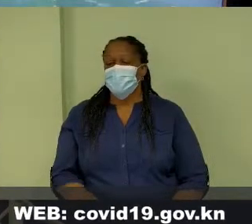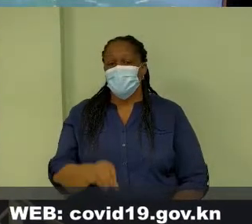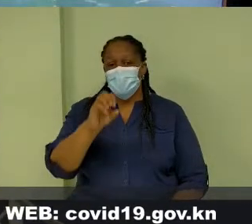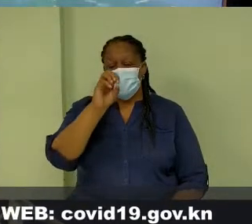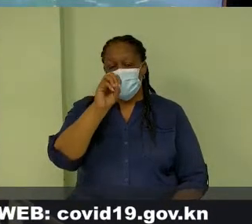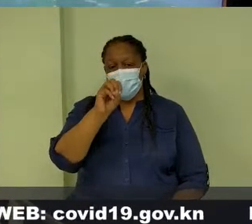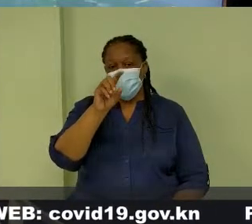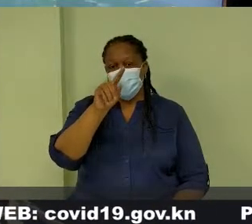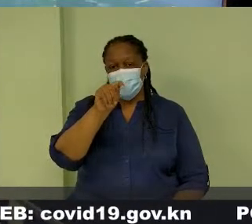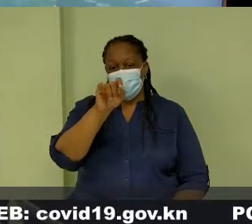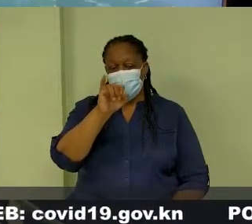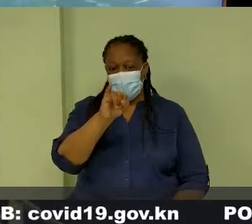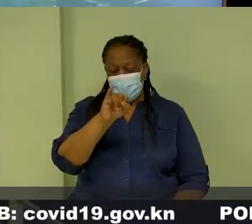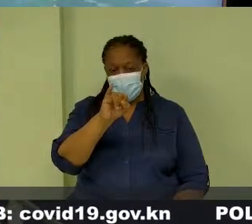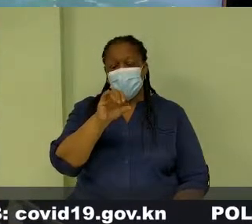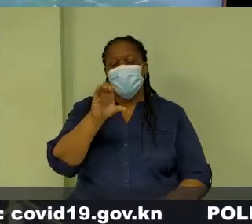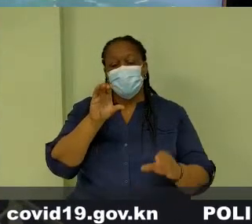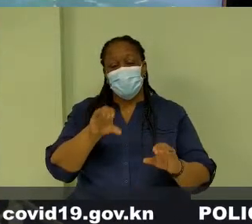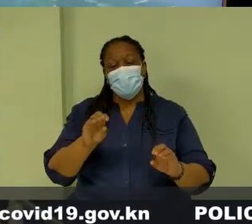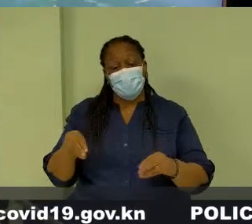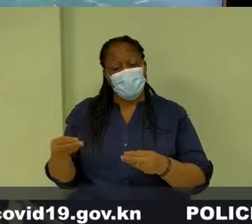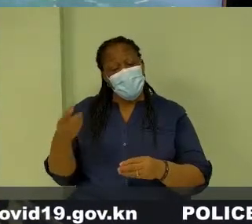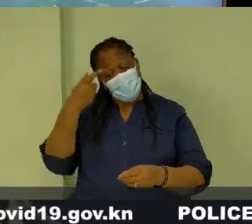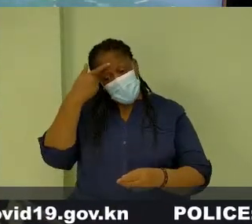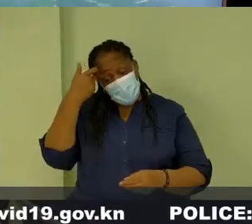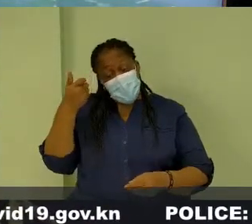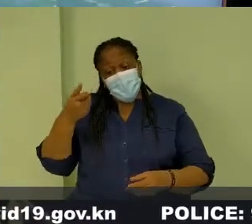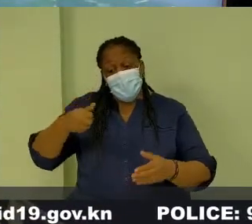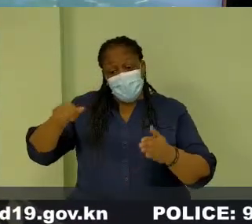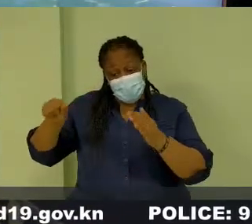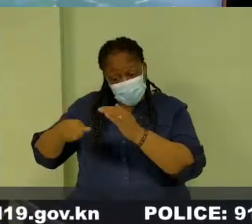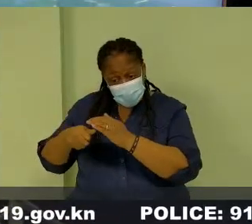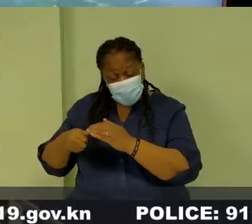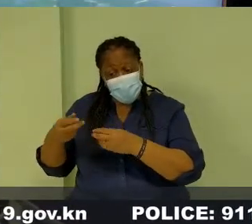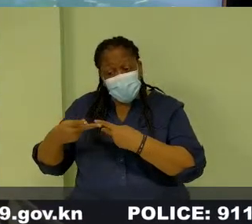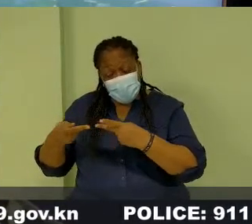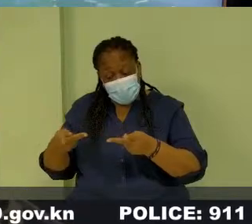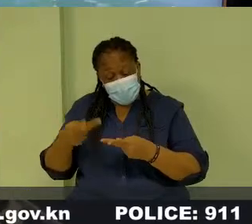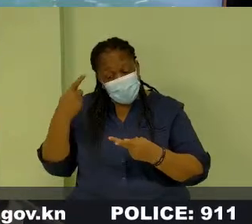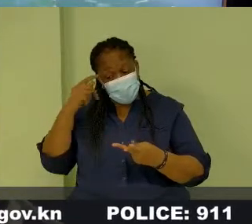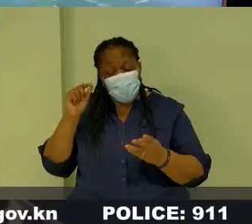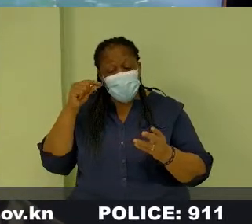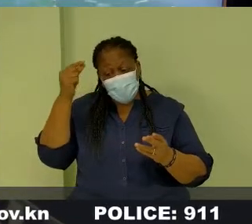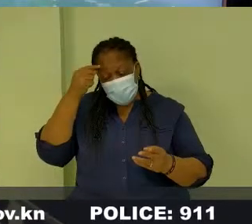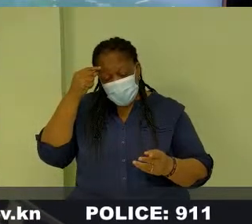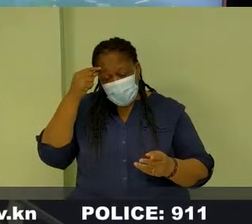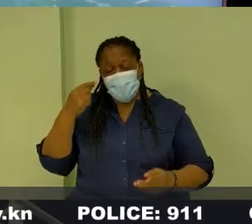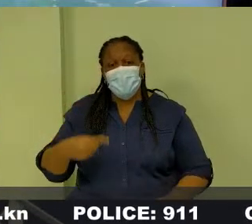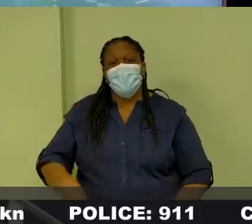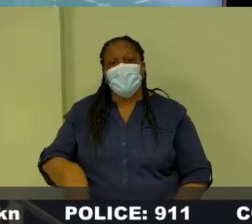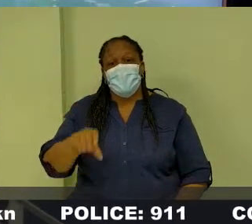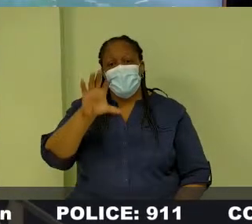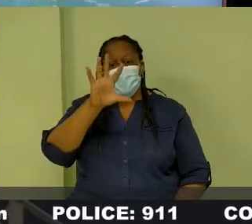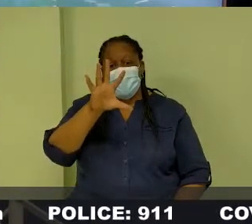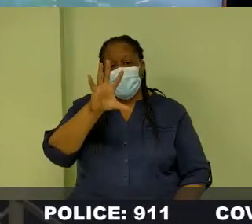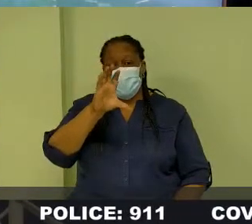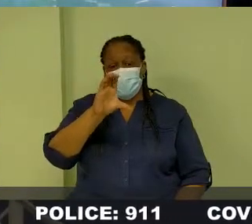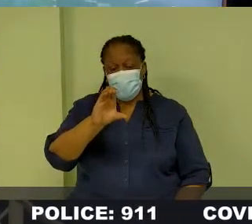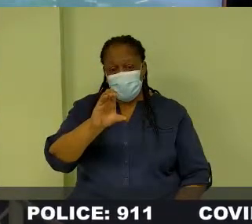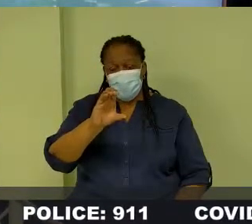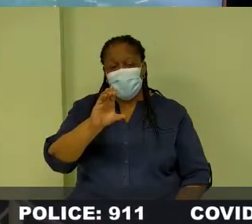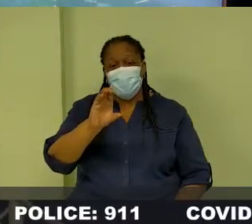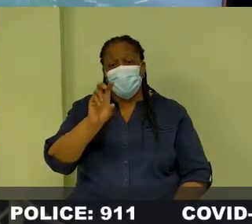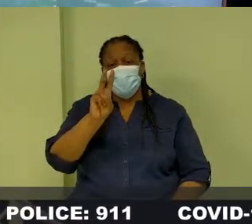OTI, I can provide you. The cost remains $500 for the duration